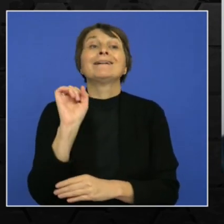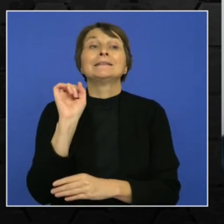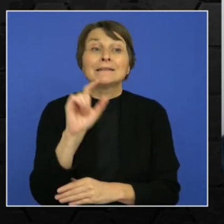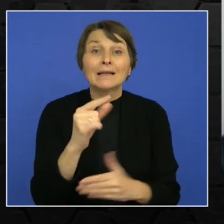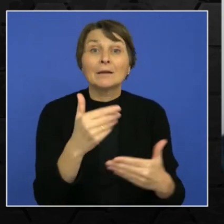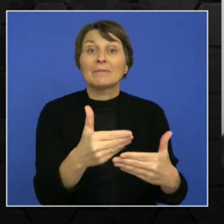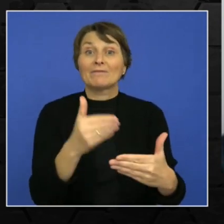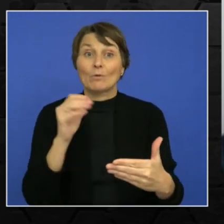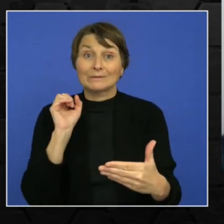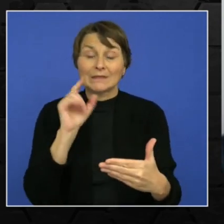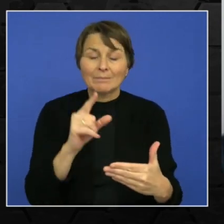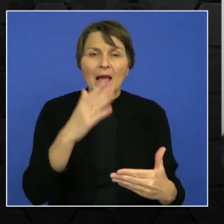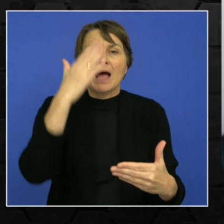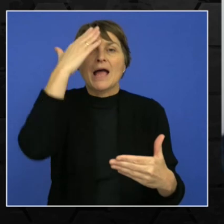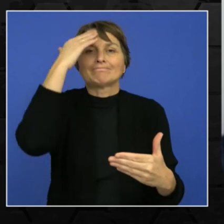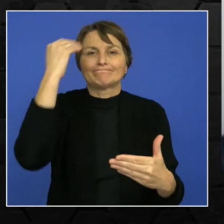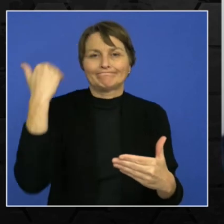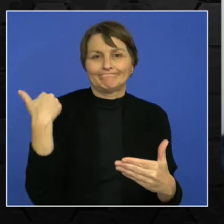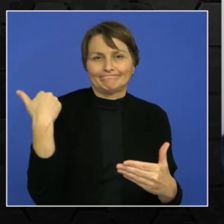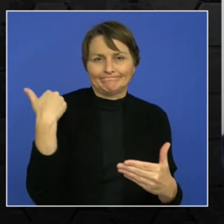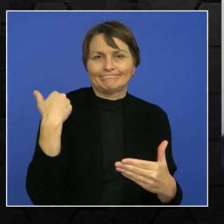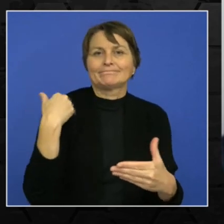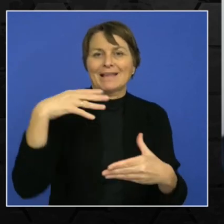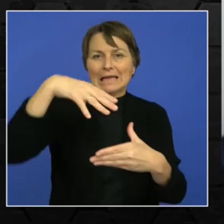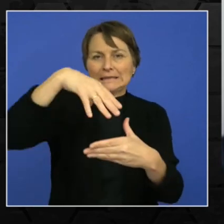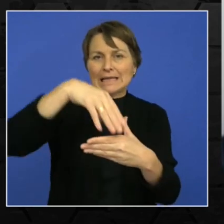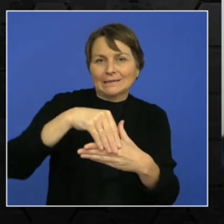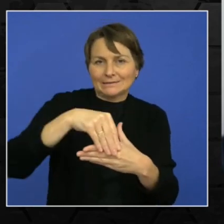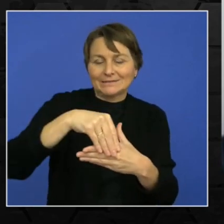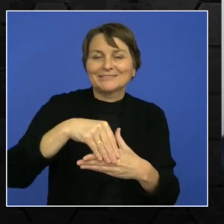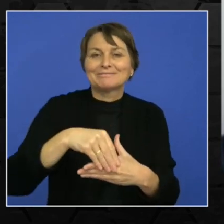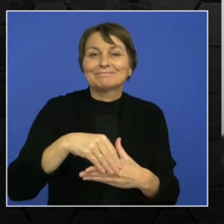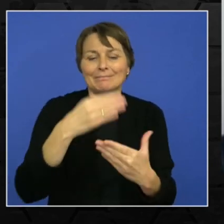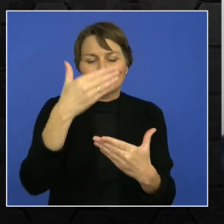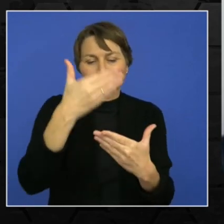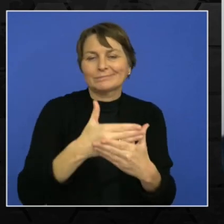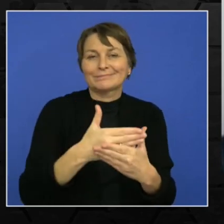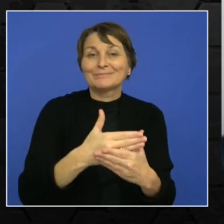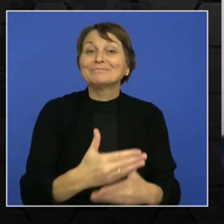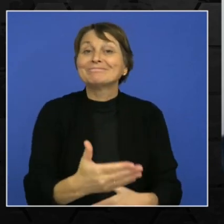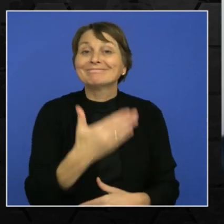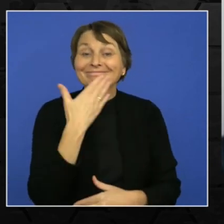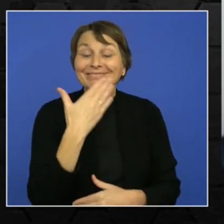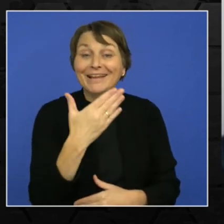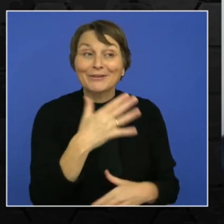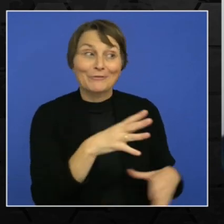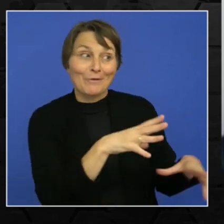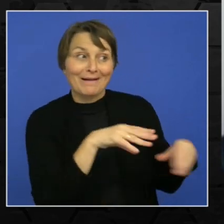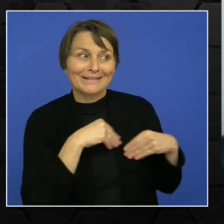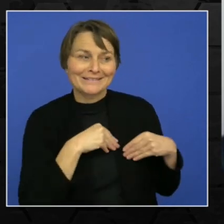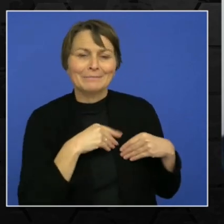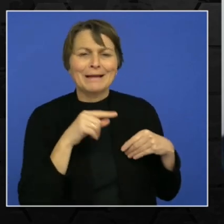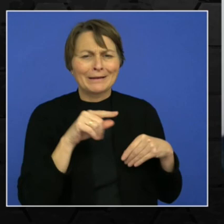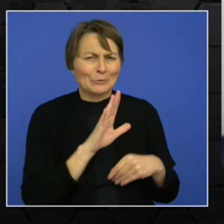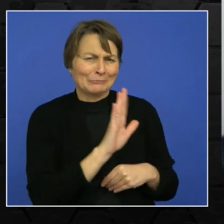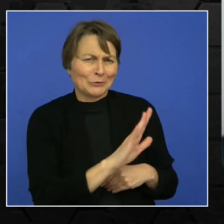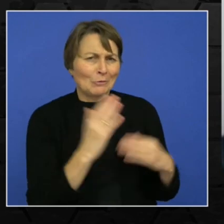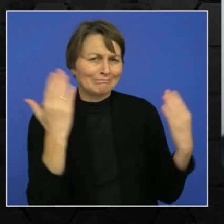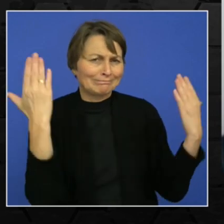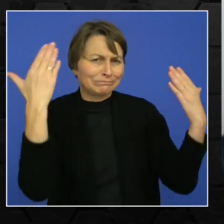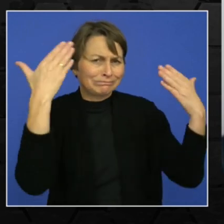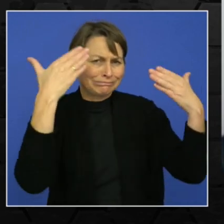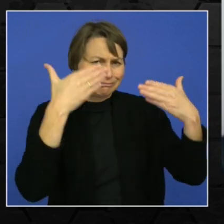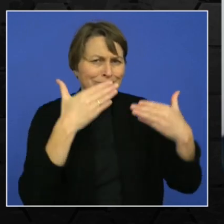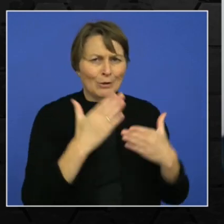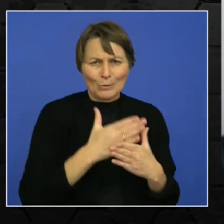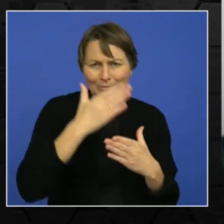in Gmail. So that was absolutely great session, Usman. Thank you so much. Thanks for accepting the invitation. I know it's evening at your place. It's weekend, so you